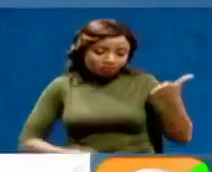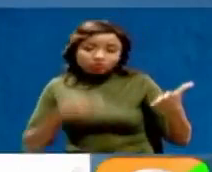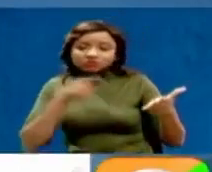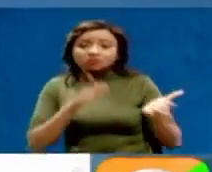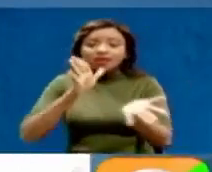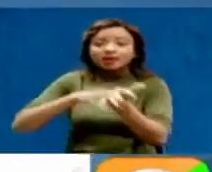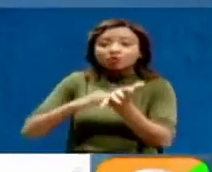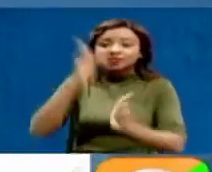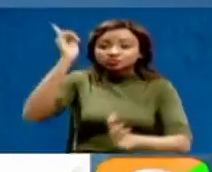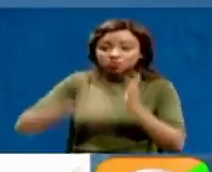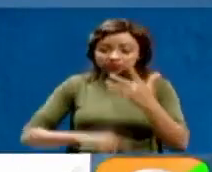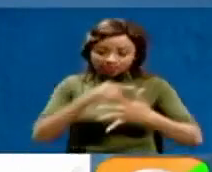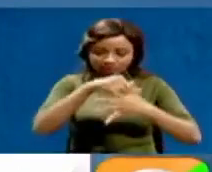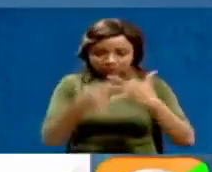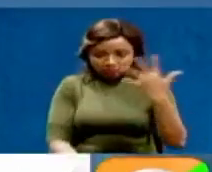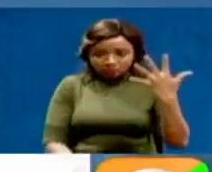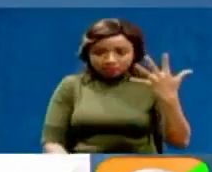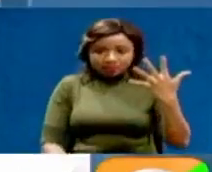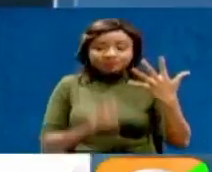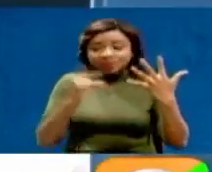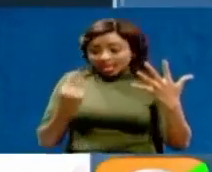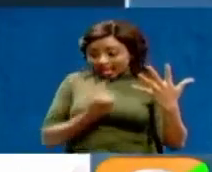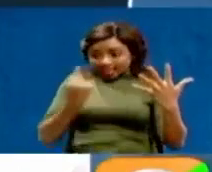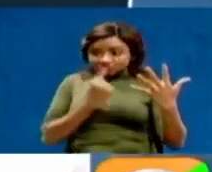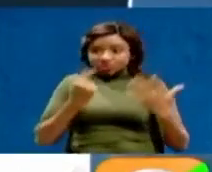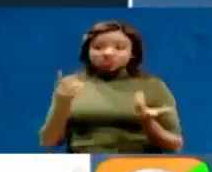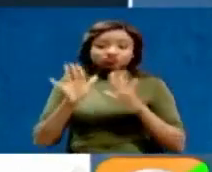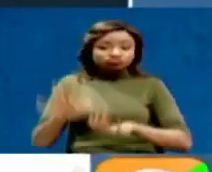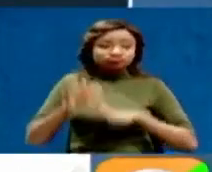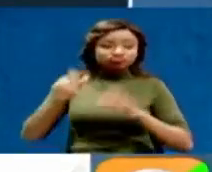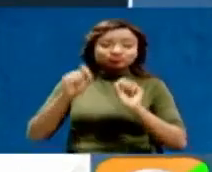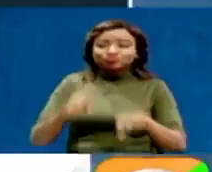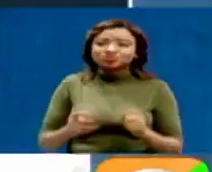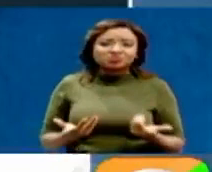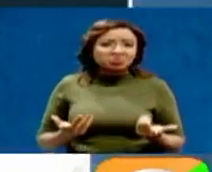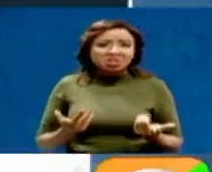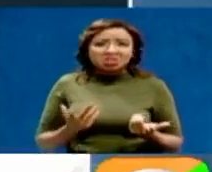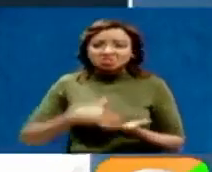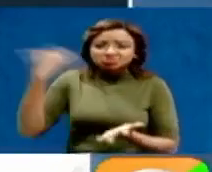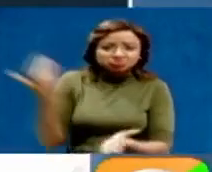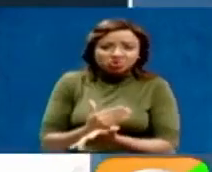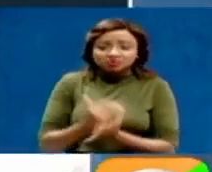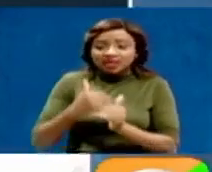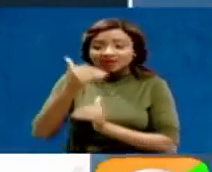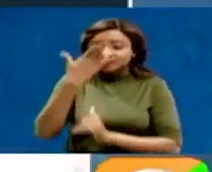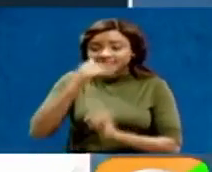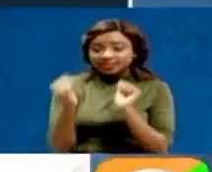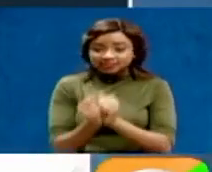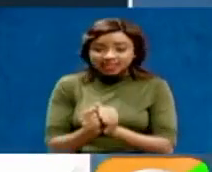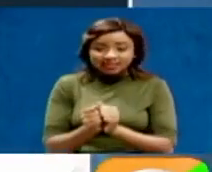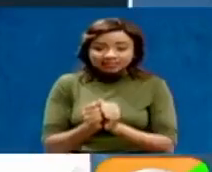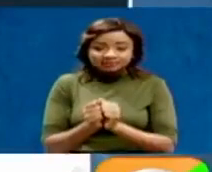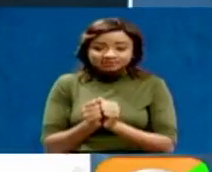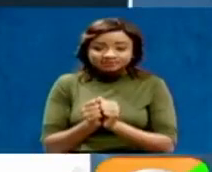thus recommends the following, and I quote, isolation and precautions can generally be discontinued 10 days after